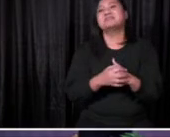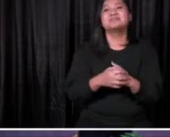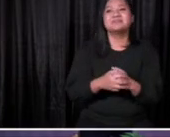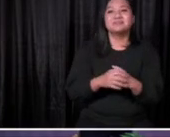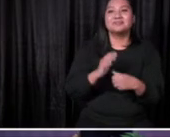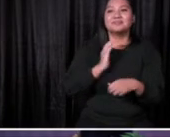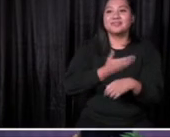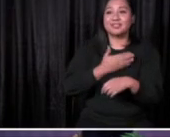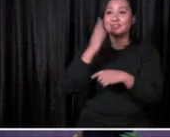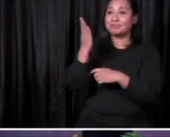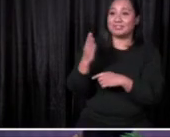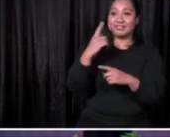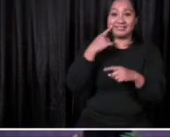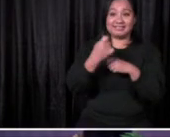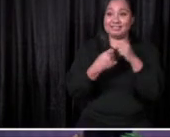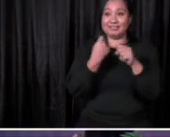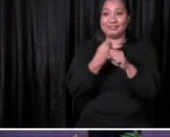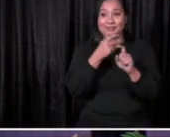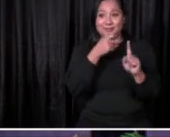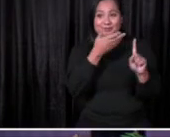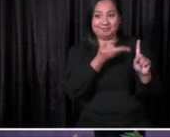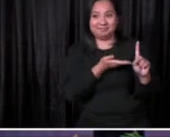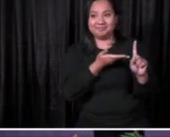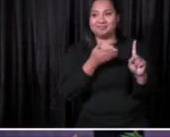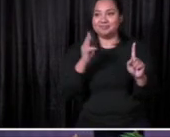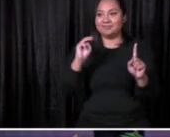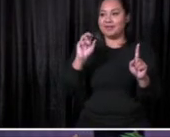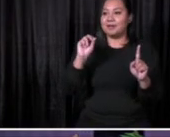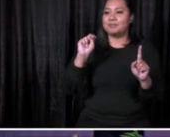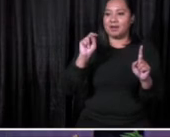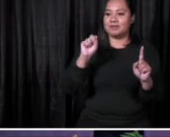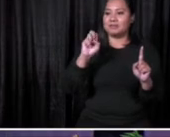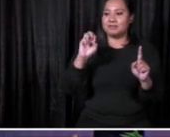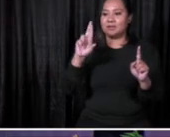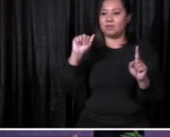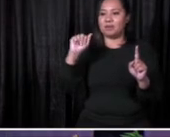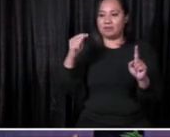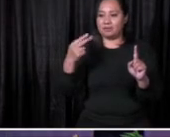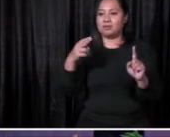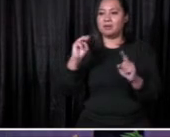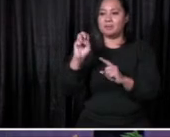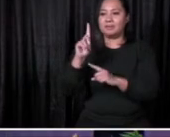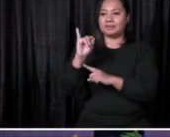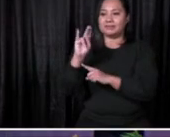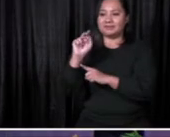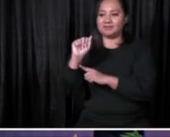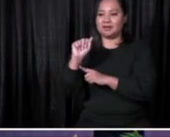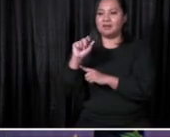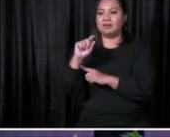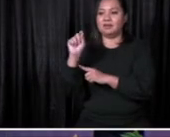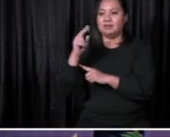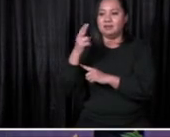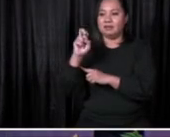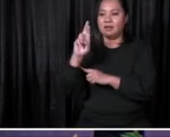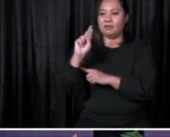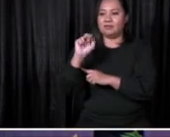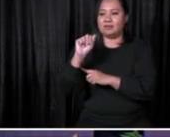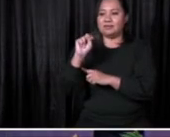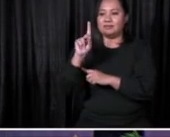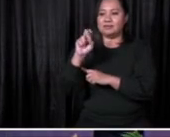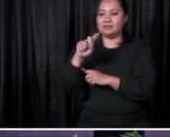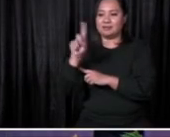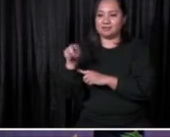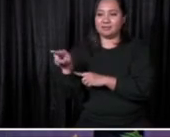year is Montserrat Medina Hernandez, and she's from